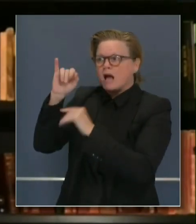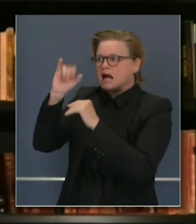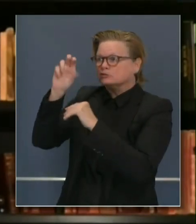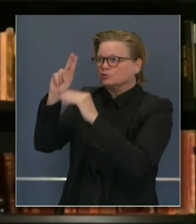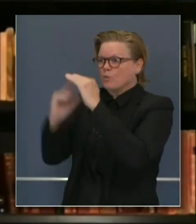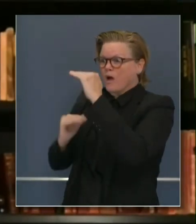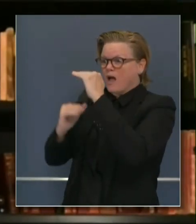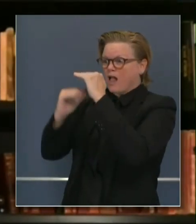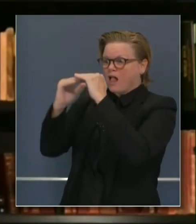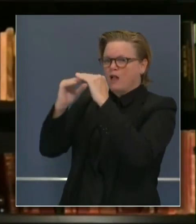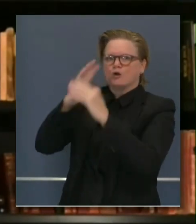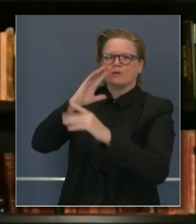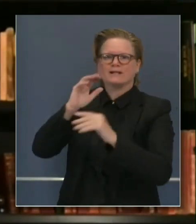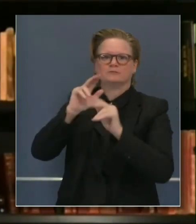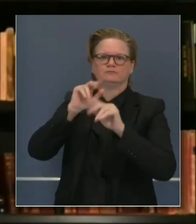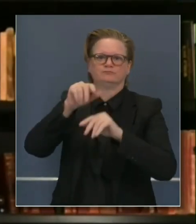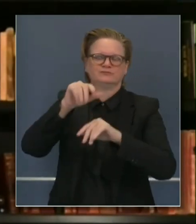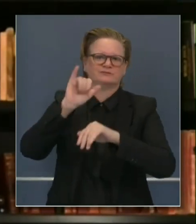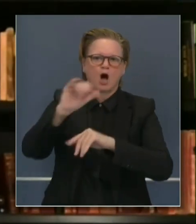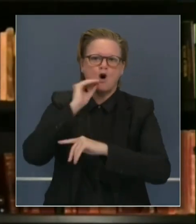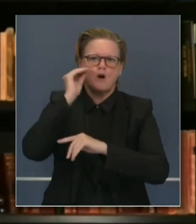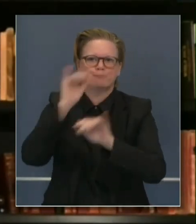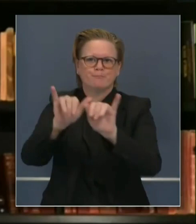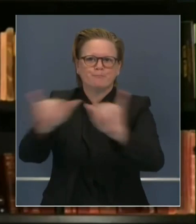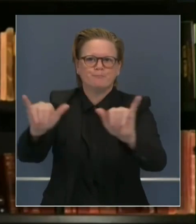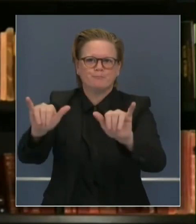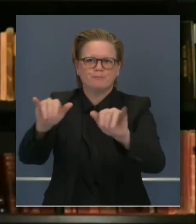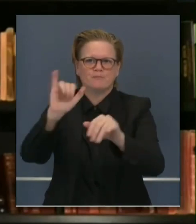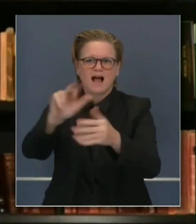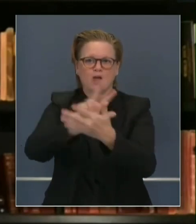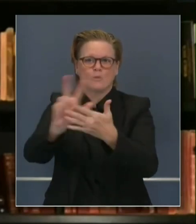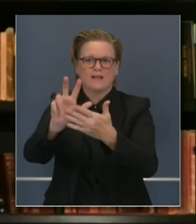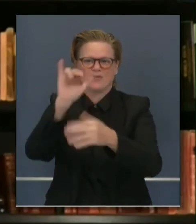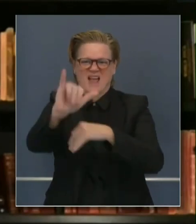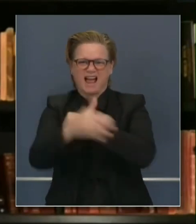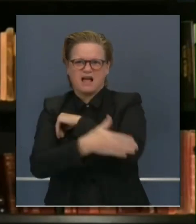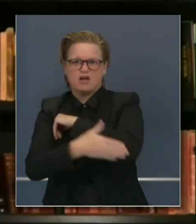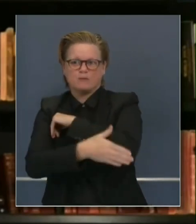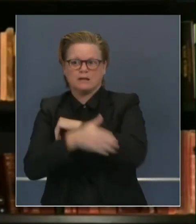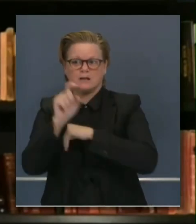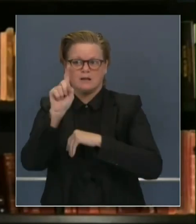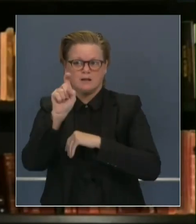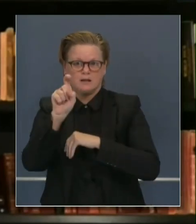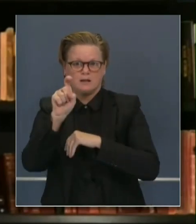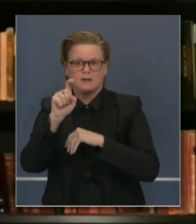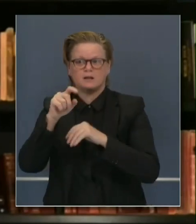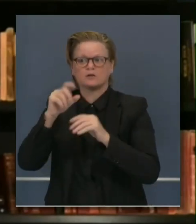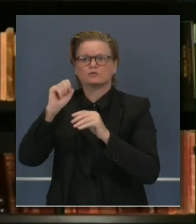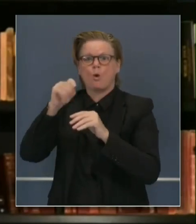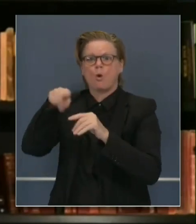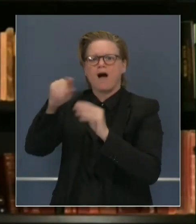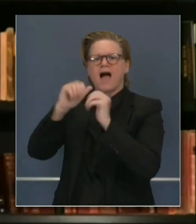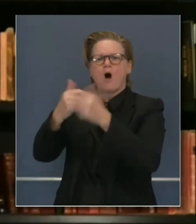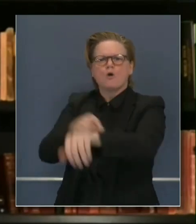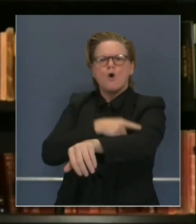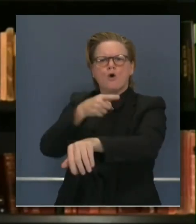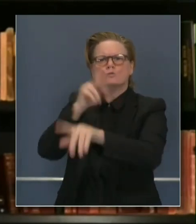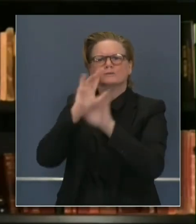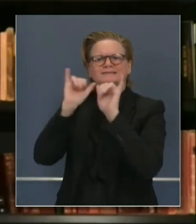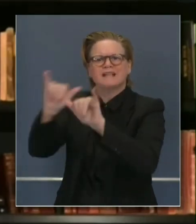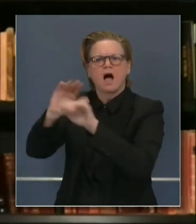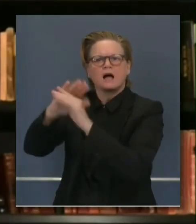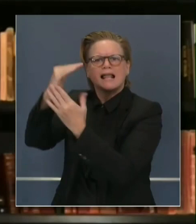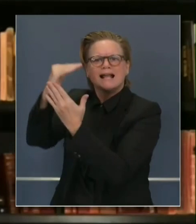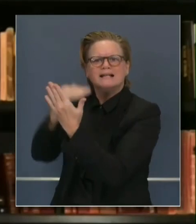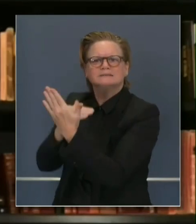that the regions go onto the list, but coming off the list is based on counties? And if so, why is